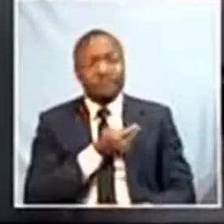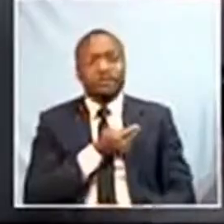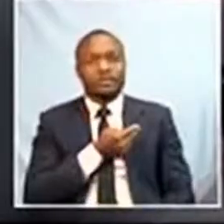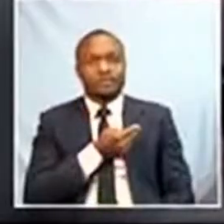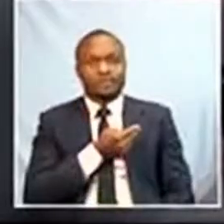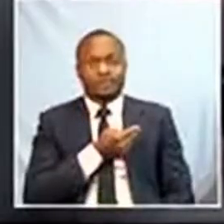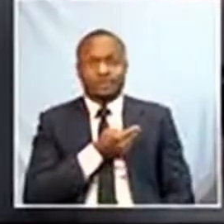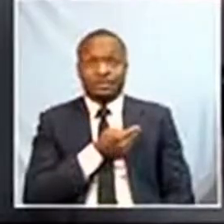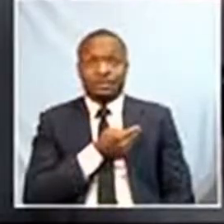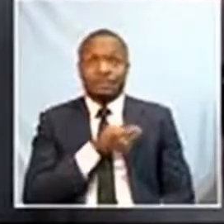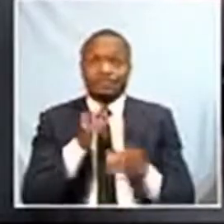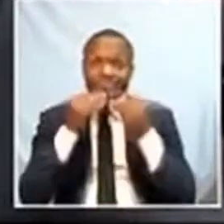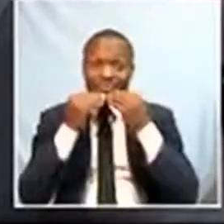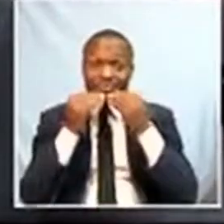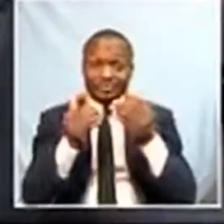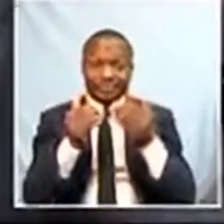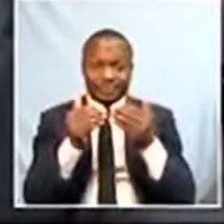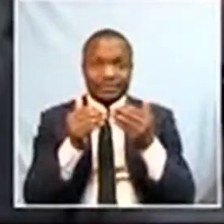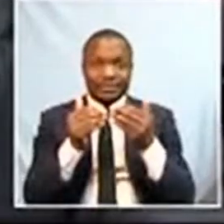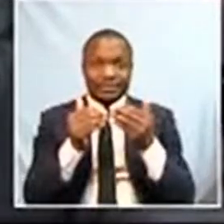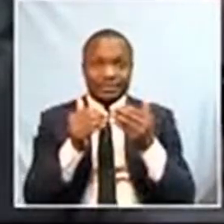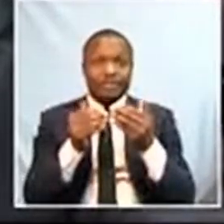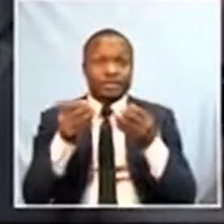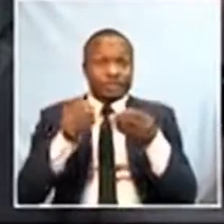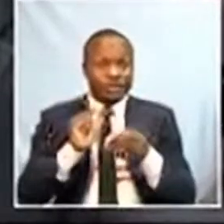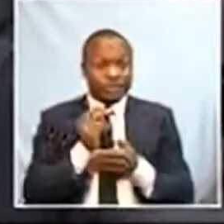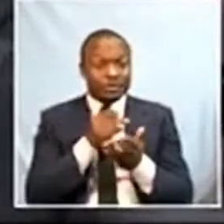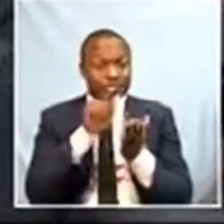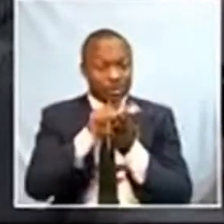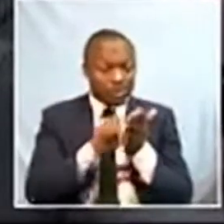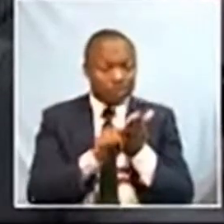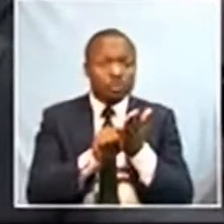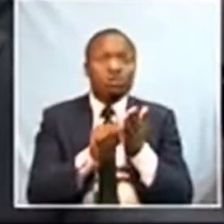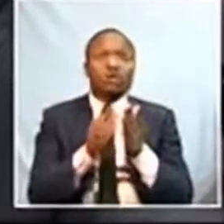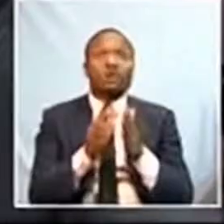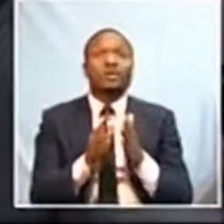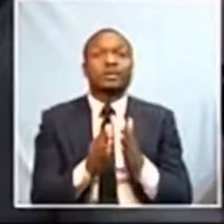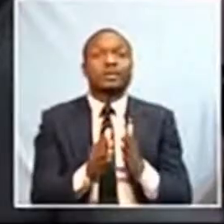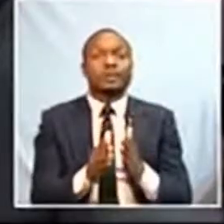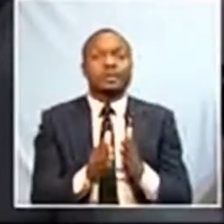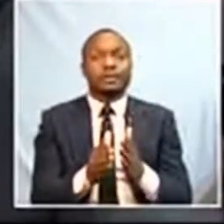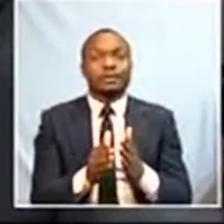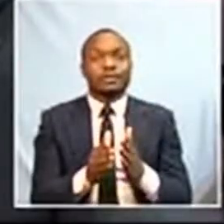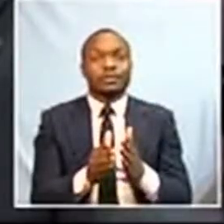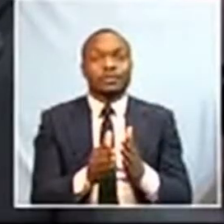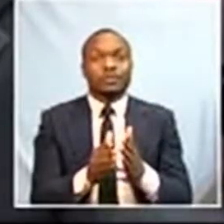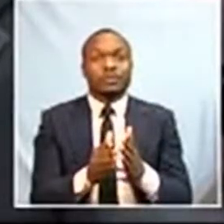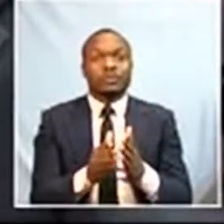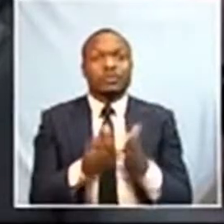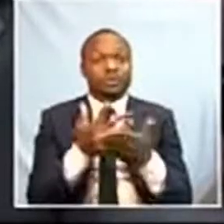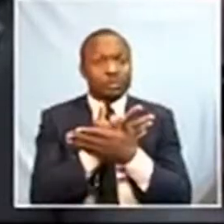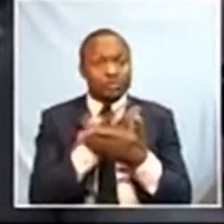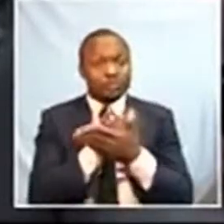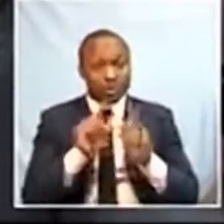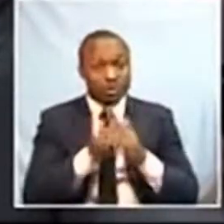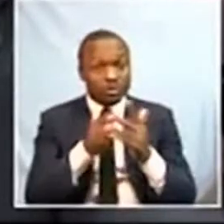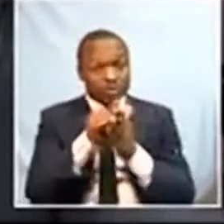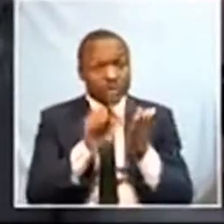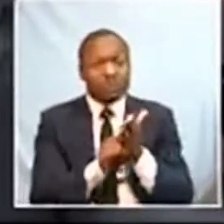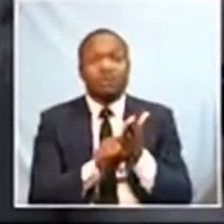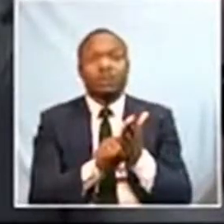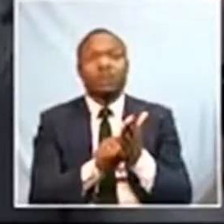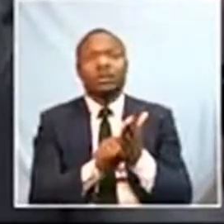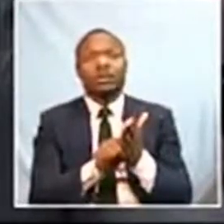received legal officers who are now guiding us, because we're scared to go into a legal battle where you probably end up just